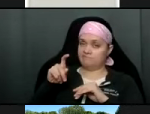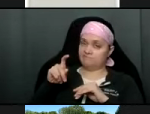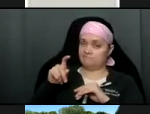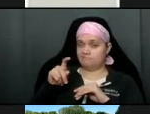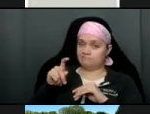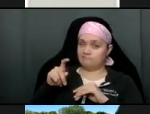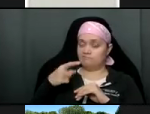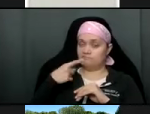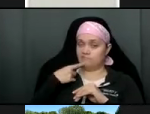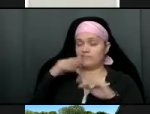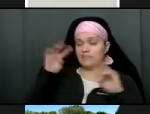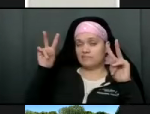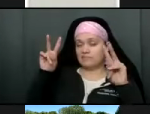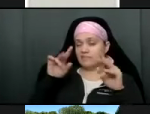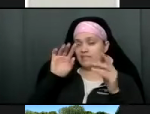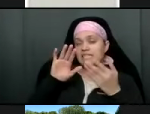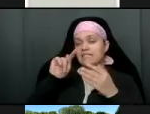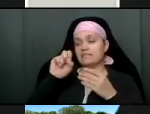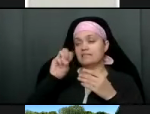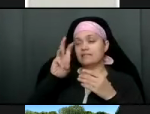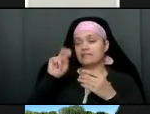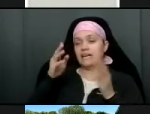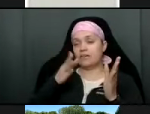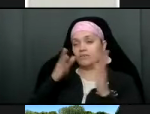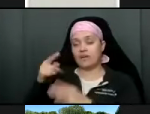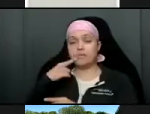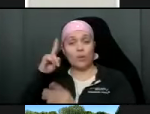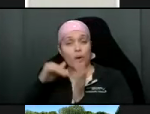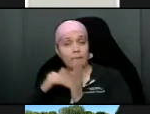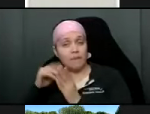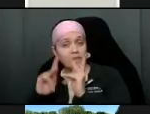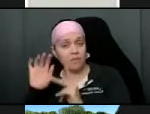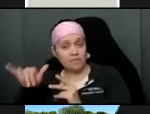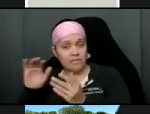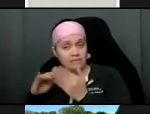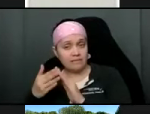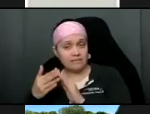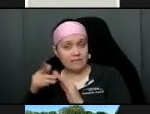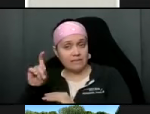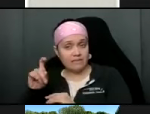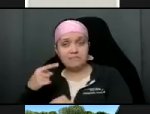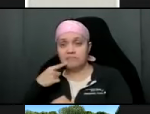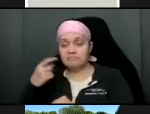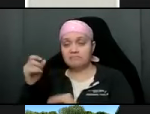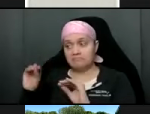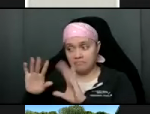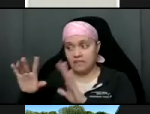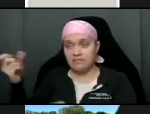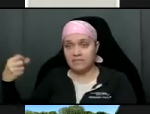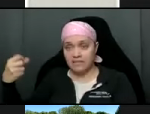I would say it's a town. Is a settlement of 1 million people a city? I would say obviously.